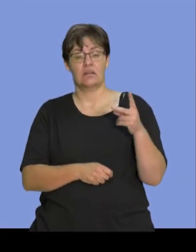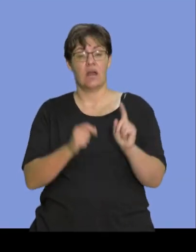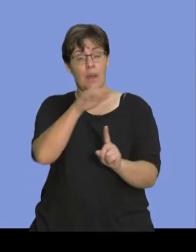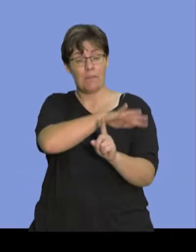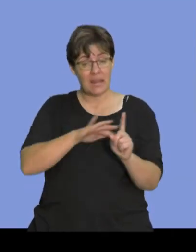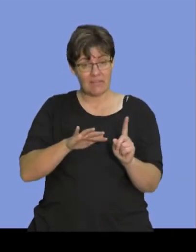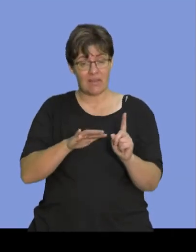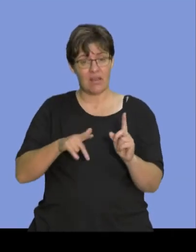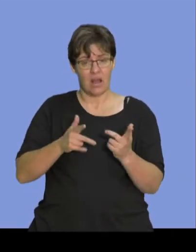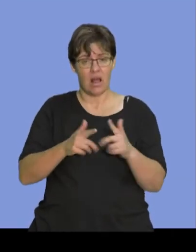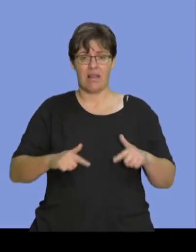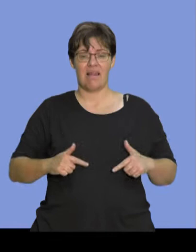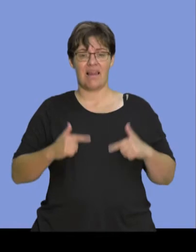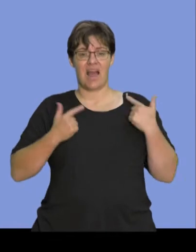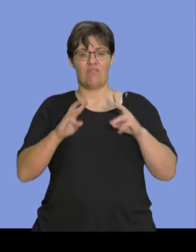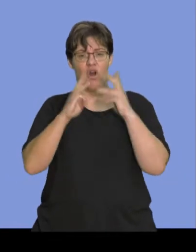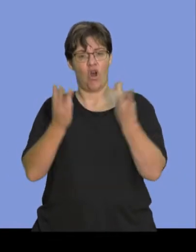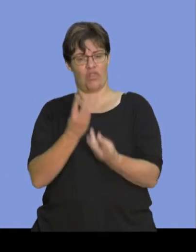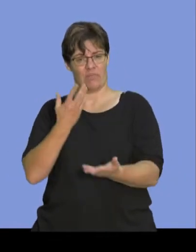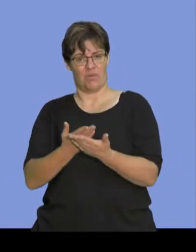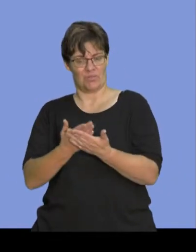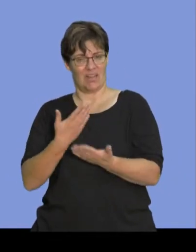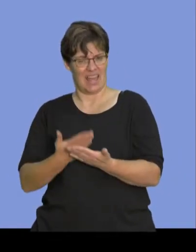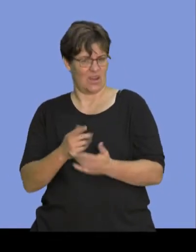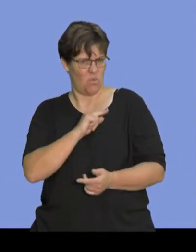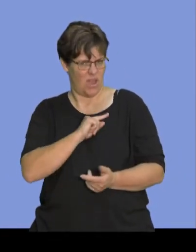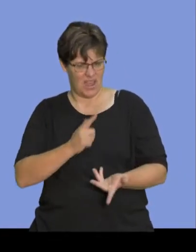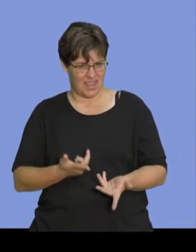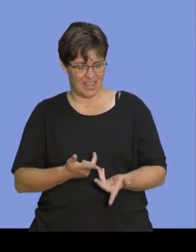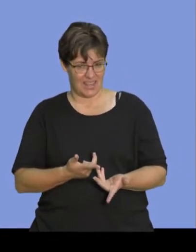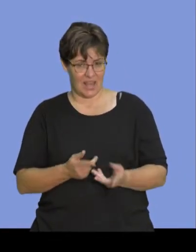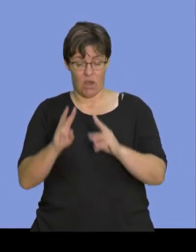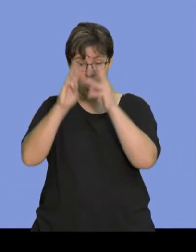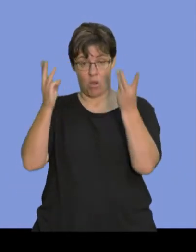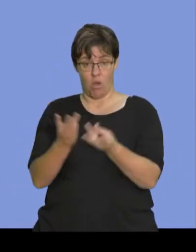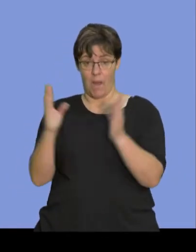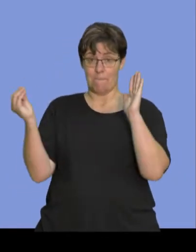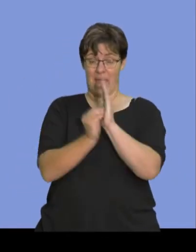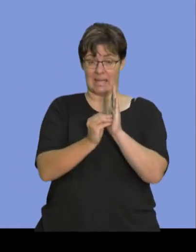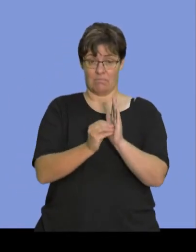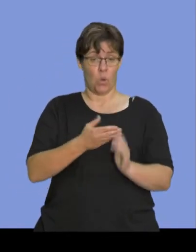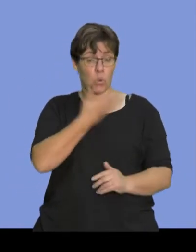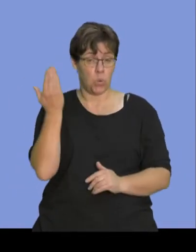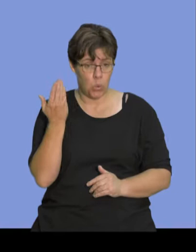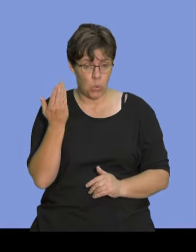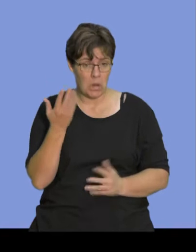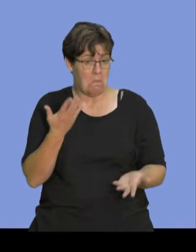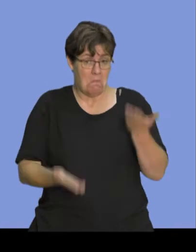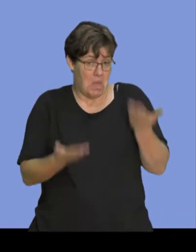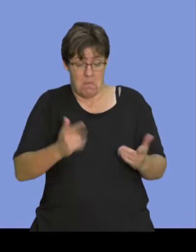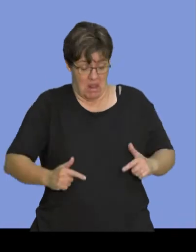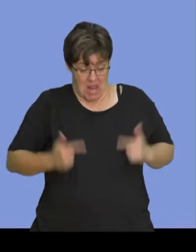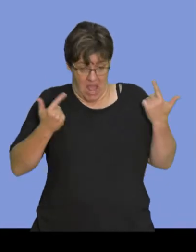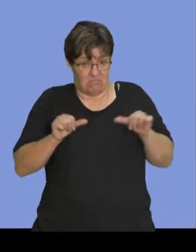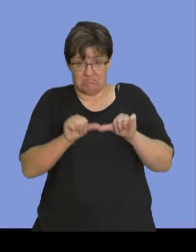fields make life on Earth possible? So it means if the Earth was not like a magnet, then maybe life